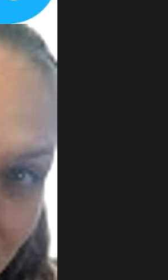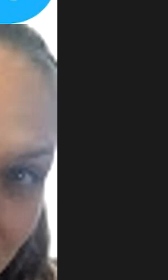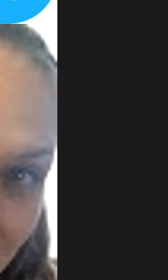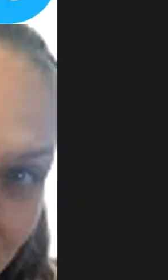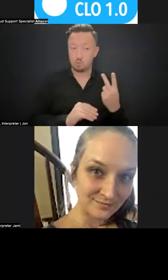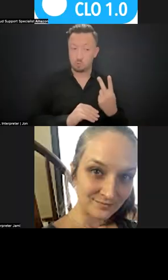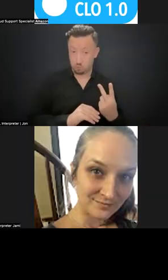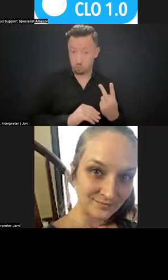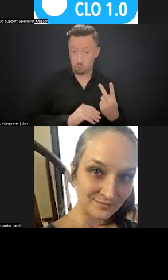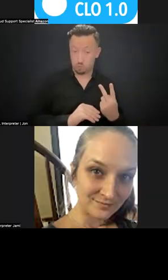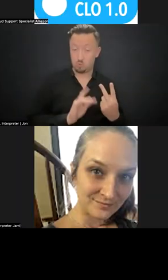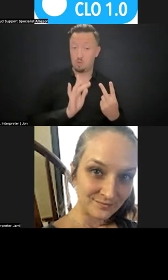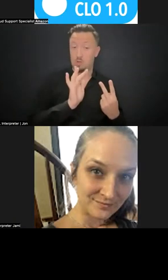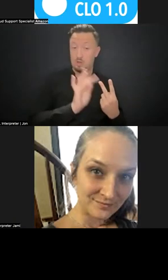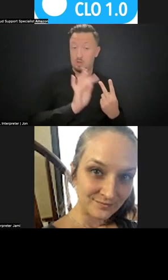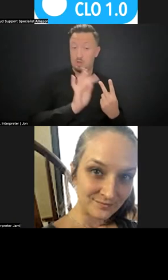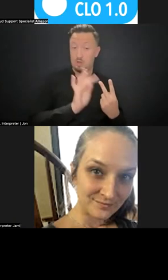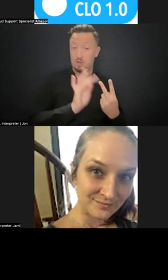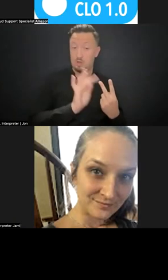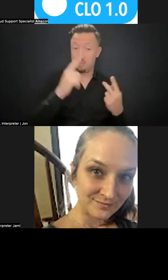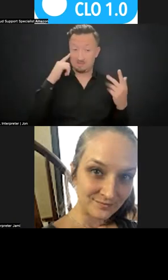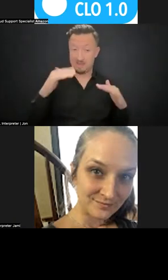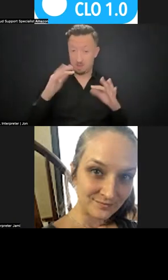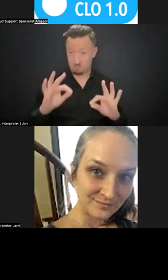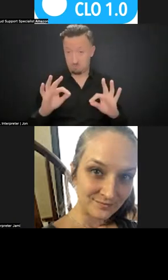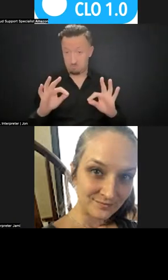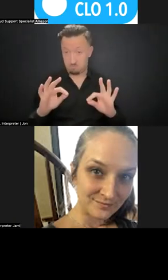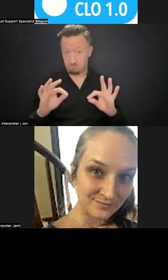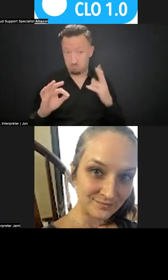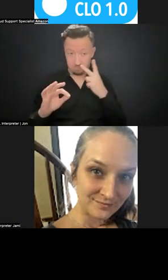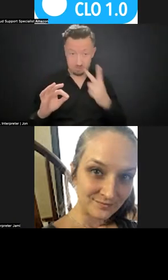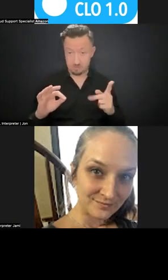First sound. All right. How's that?